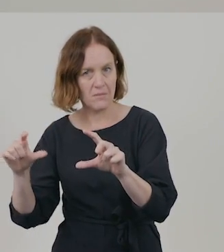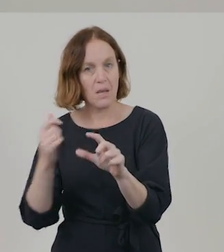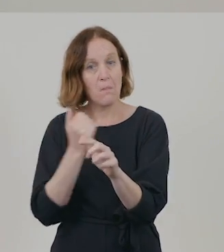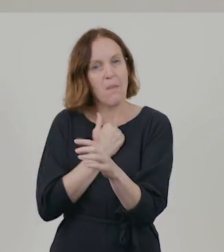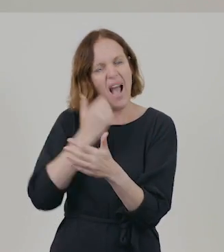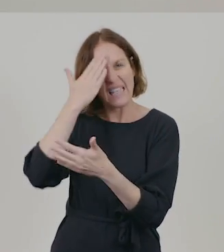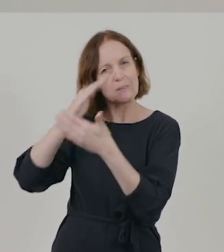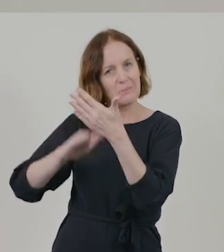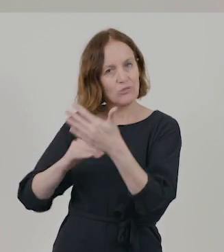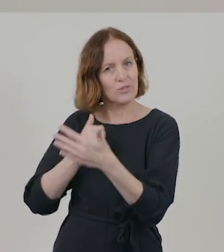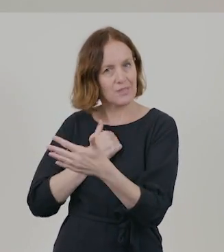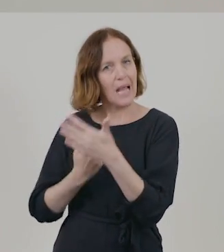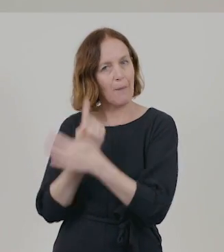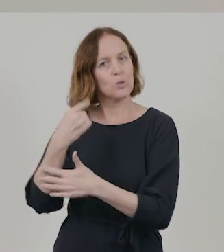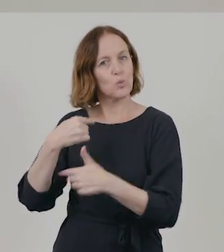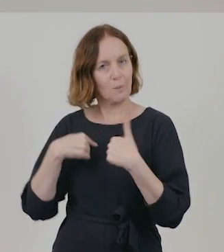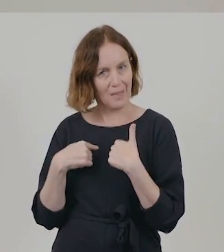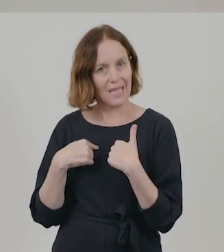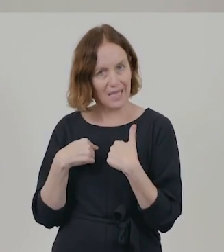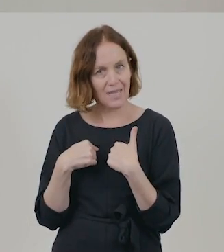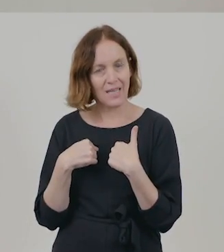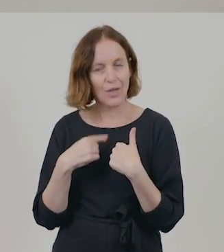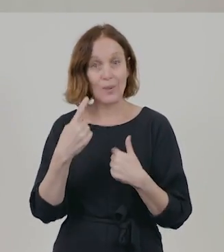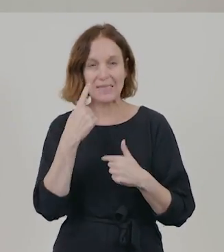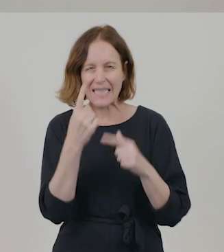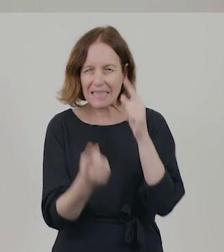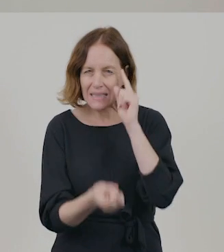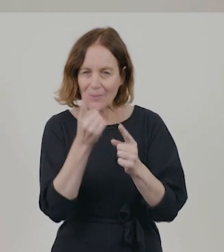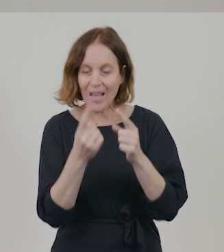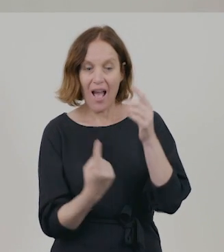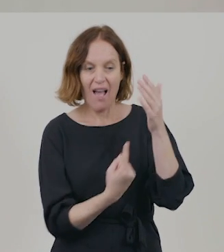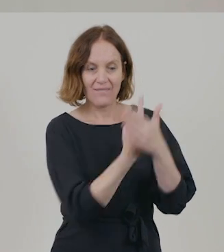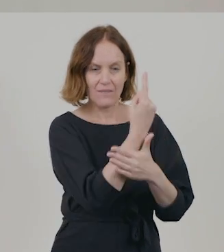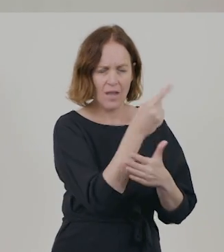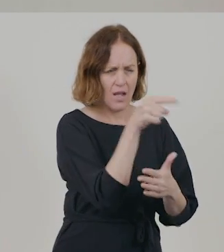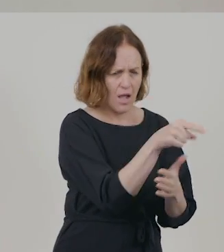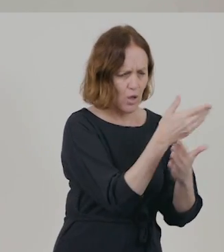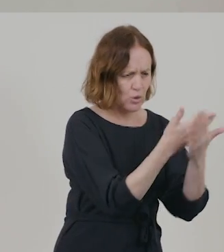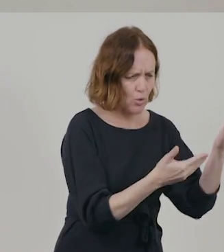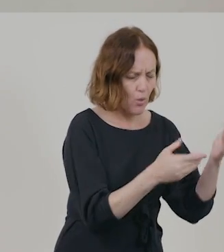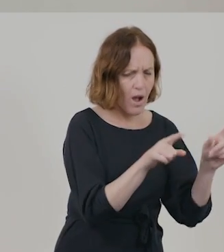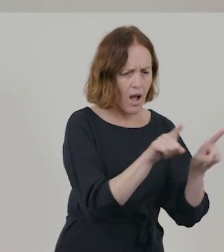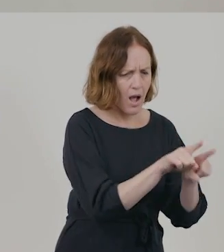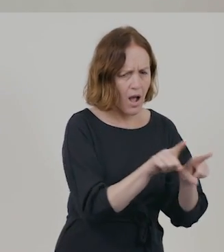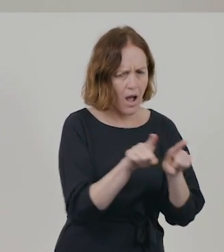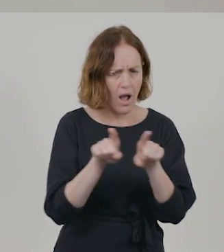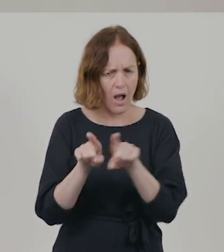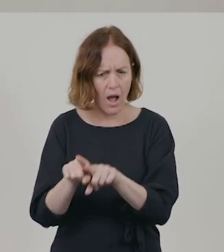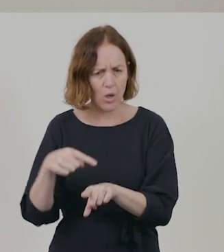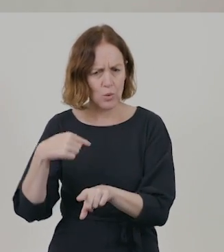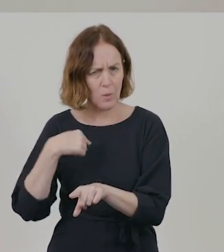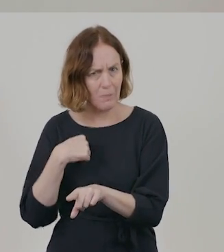says my experience. In the story, Rosie dropped berries on Wallace's head.